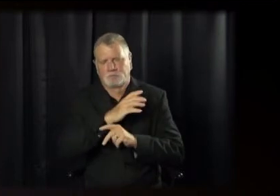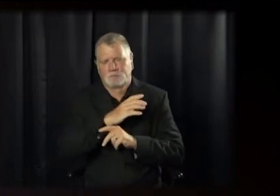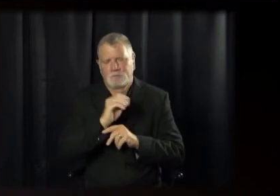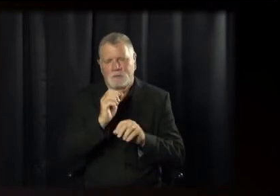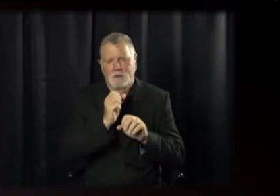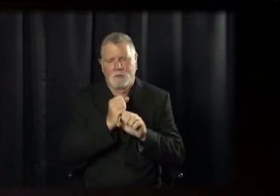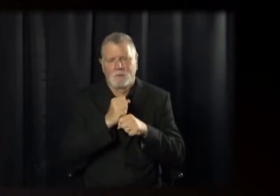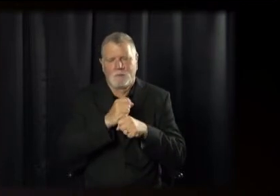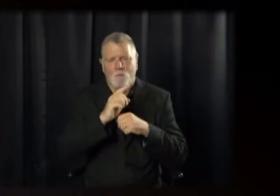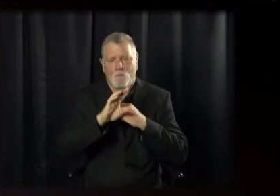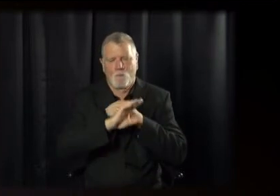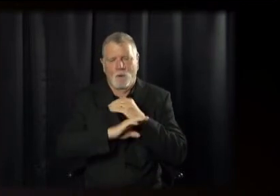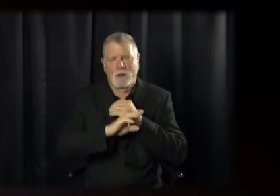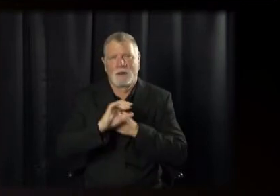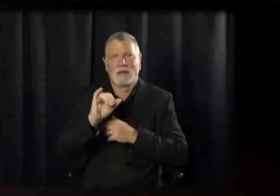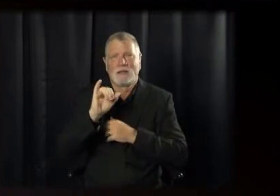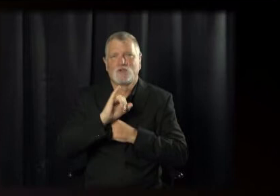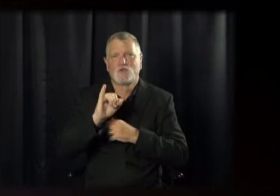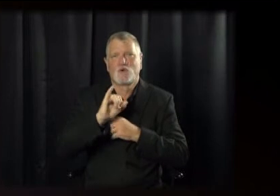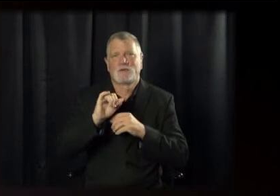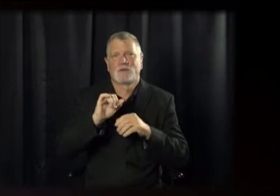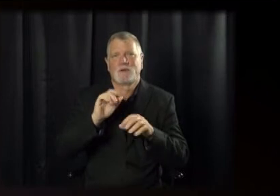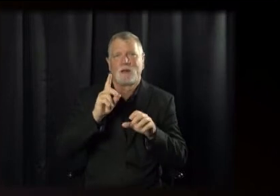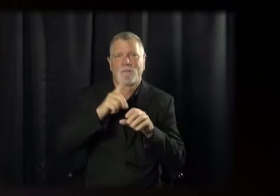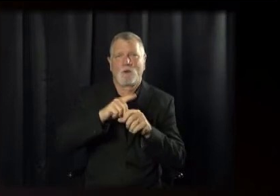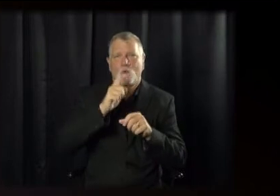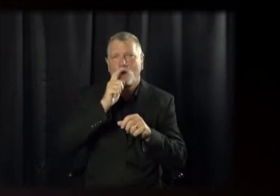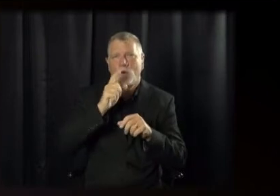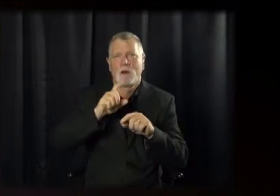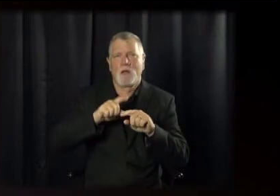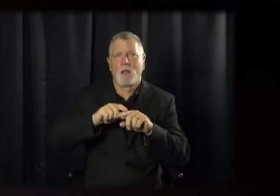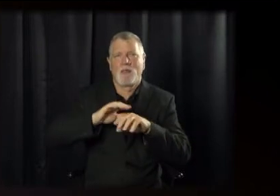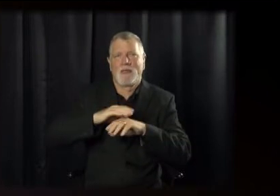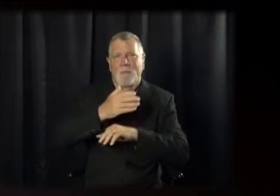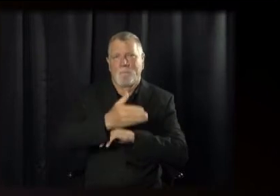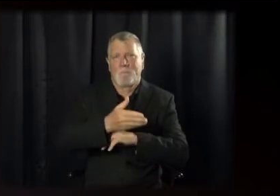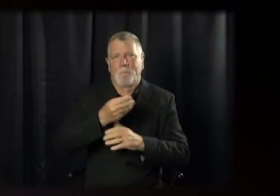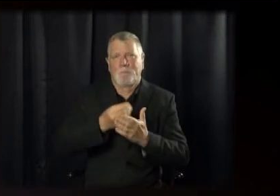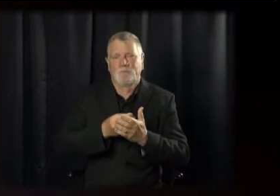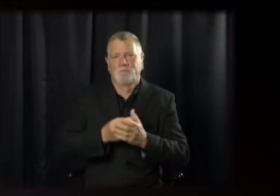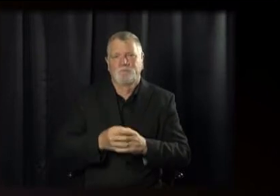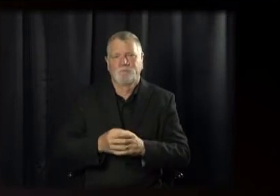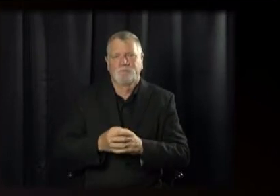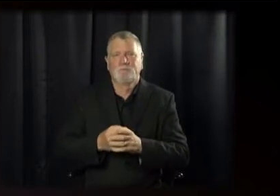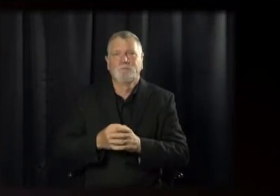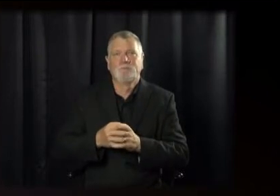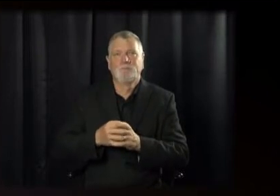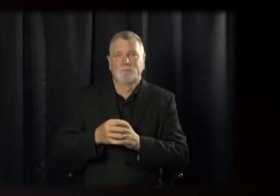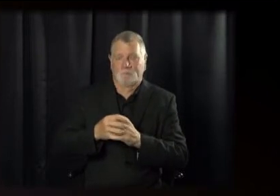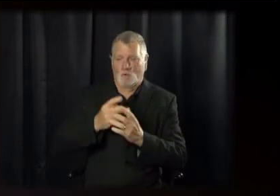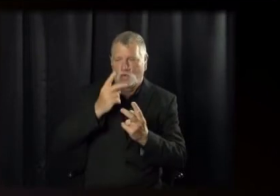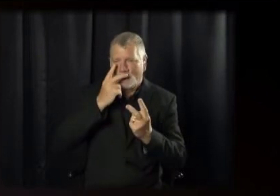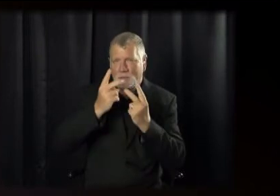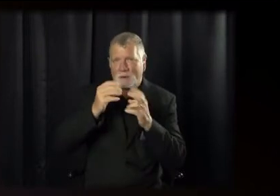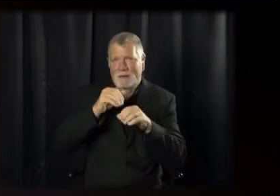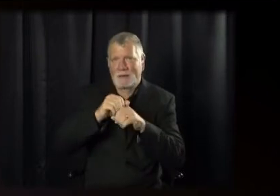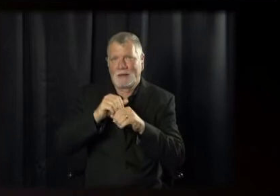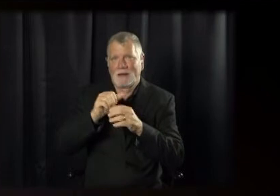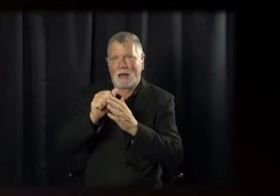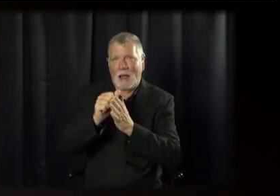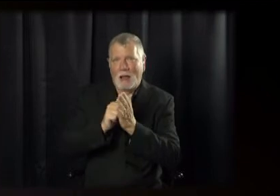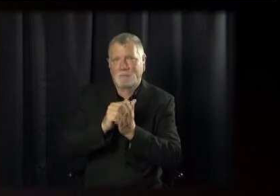measures to protect the insurance fund and the depositors who rely upon it. Transparency in accounting. Replace